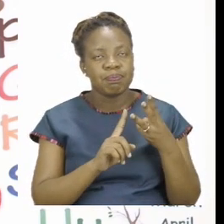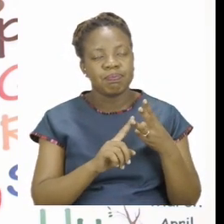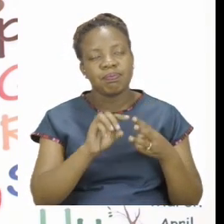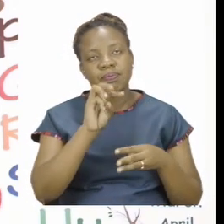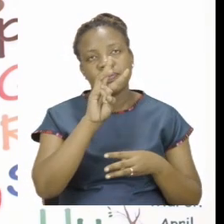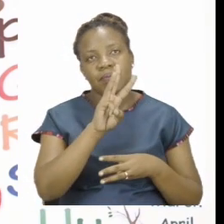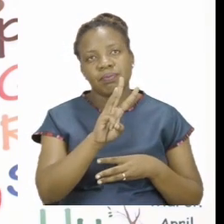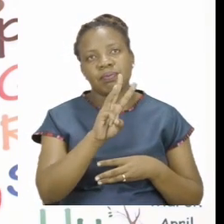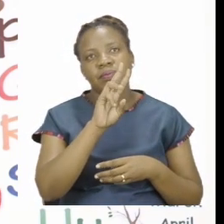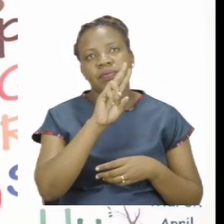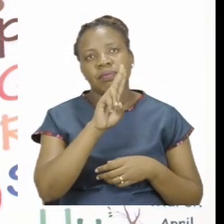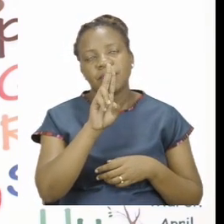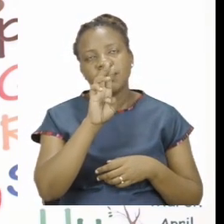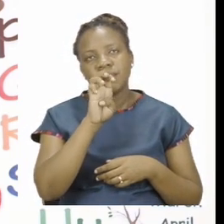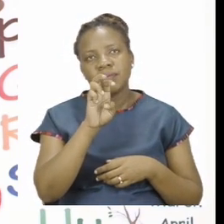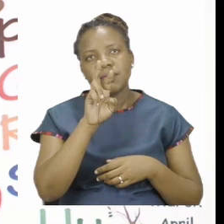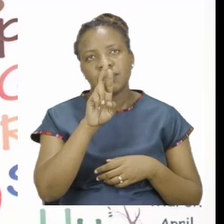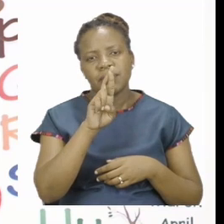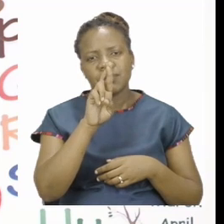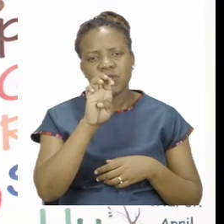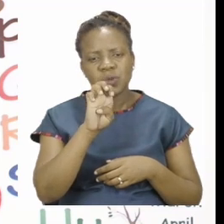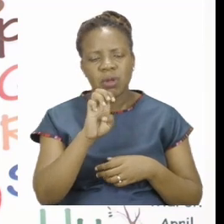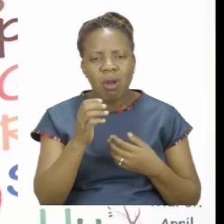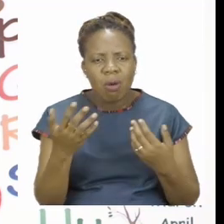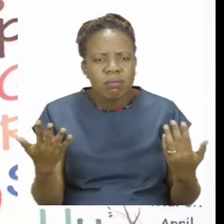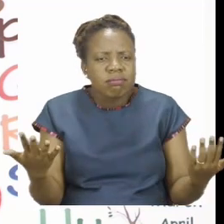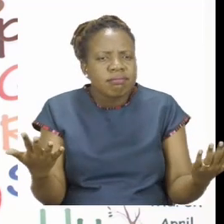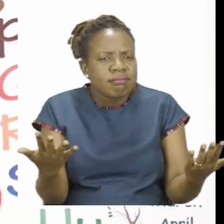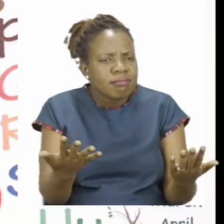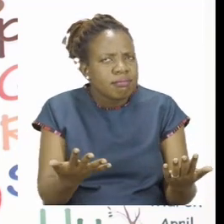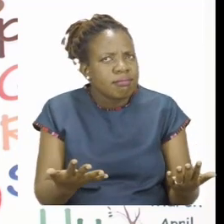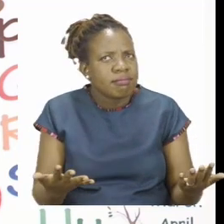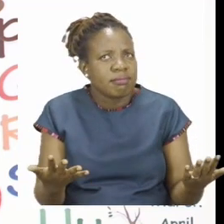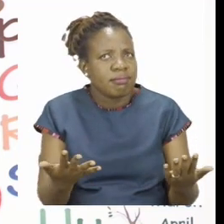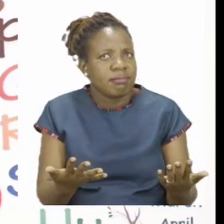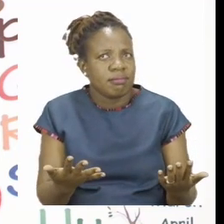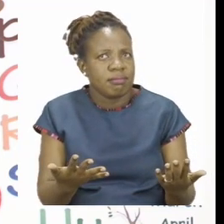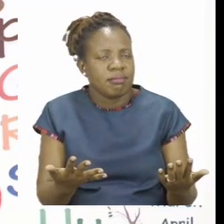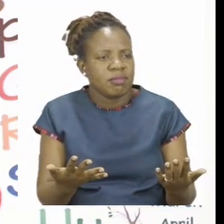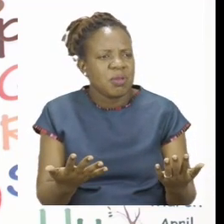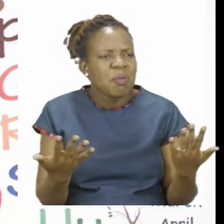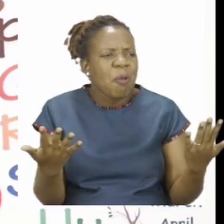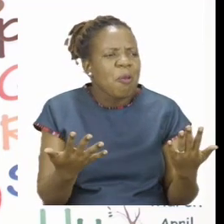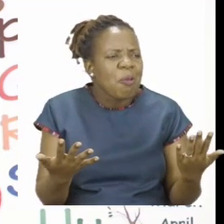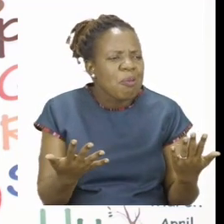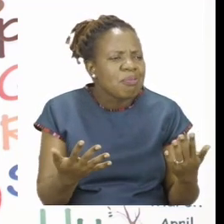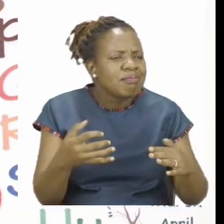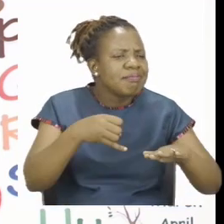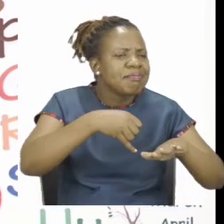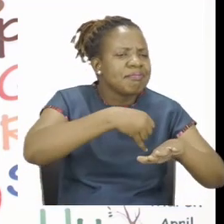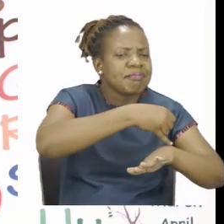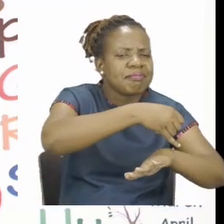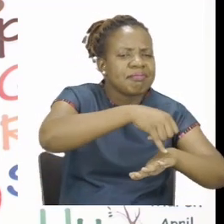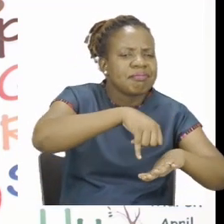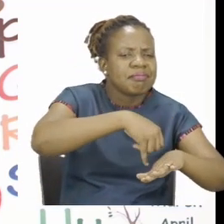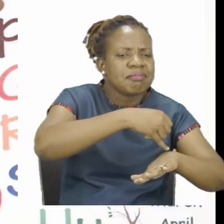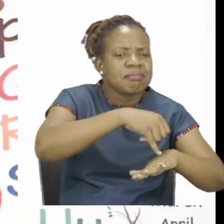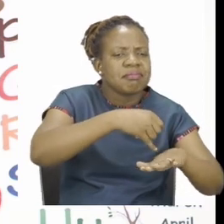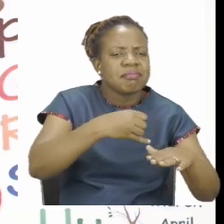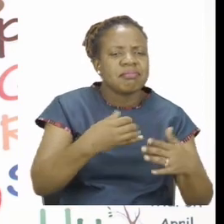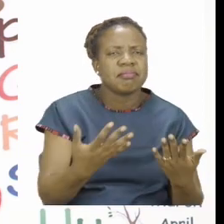with location. We want to find out the position of something. Where is the school